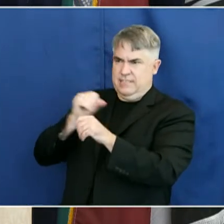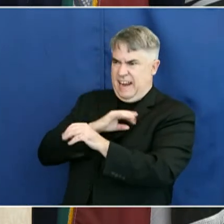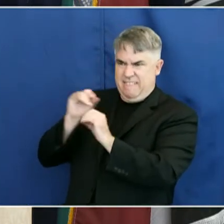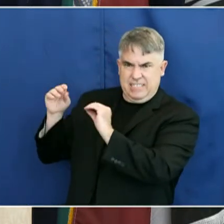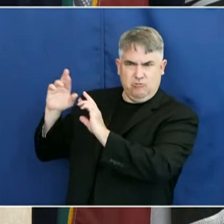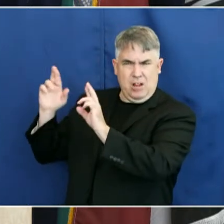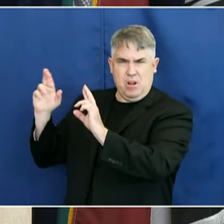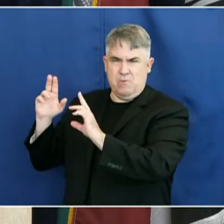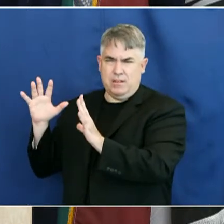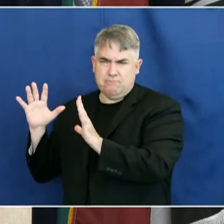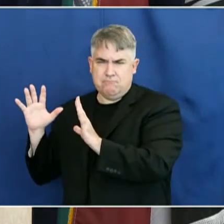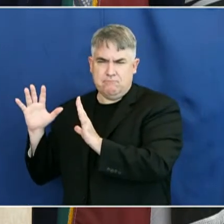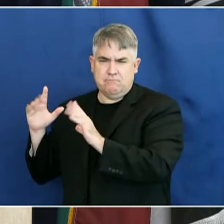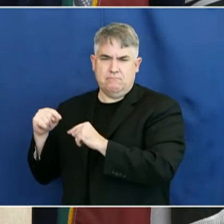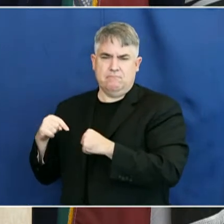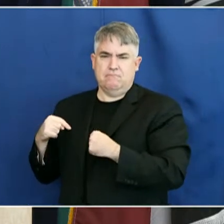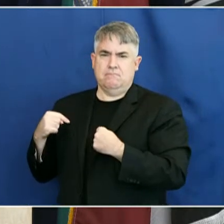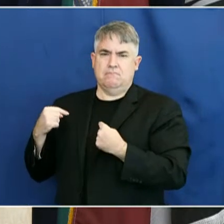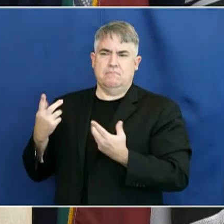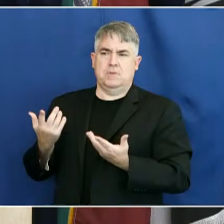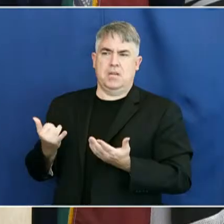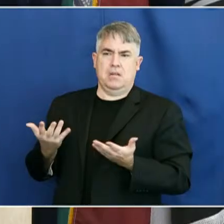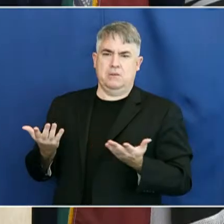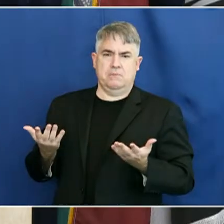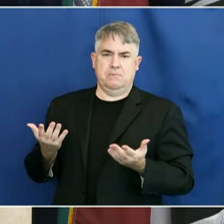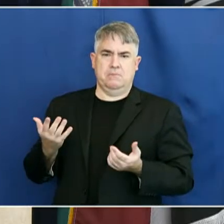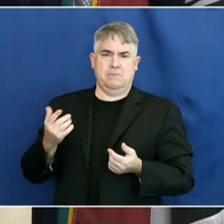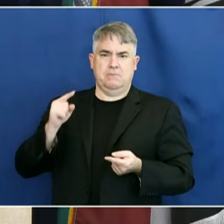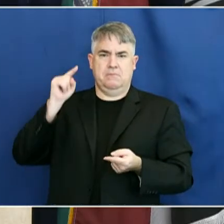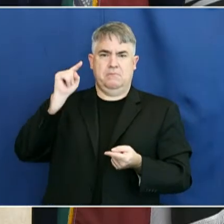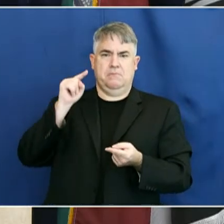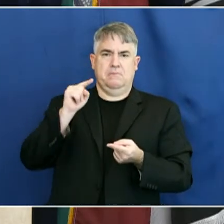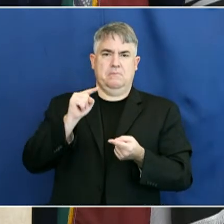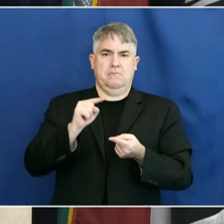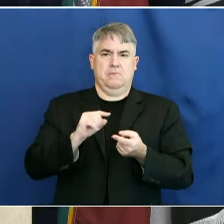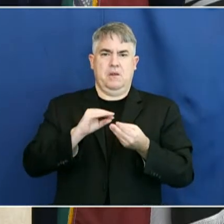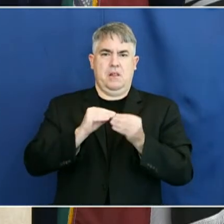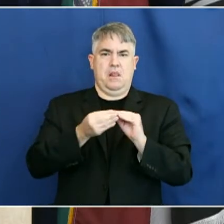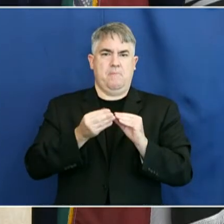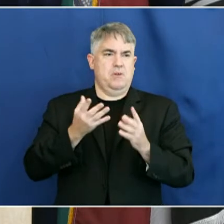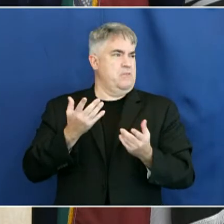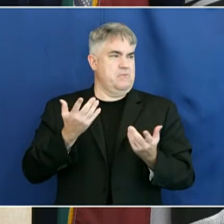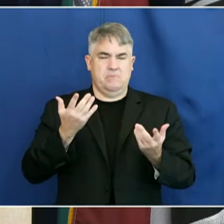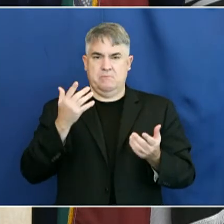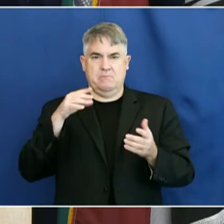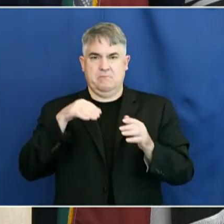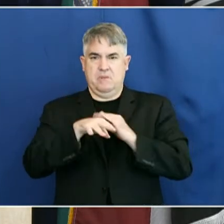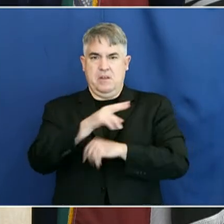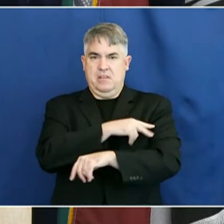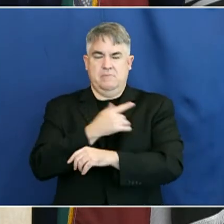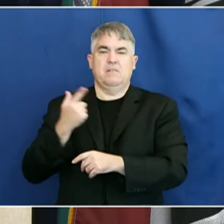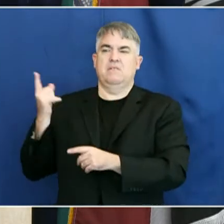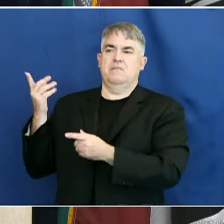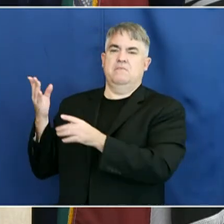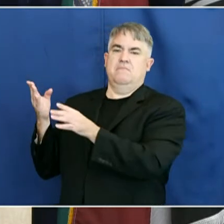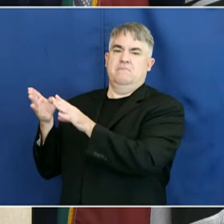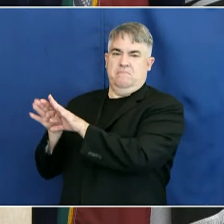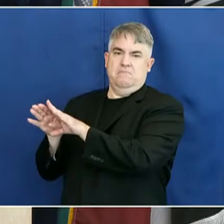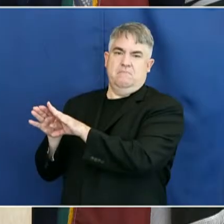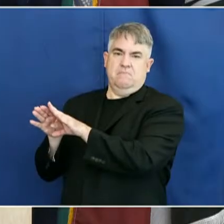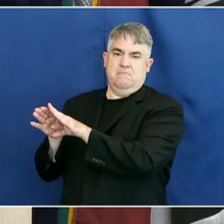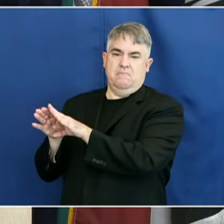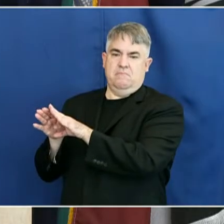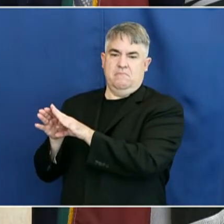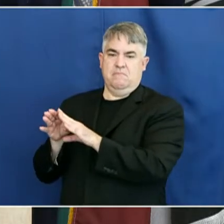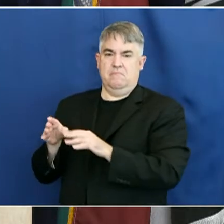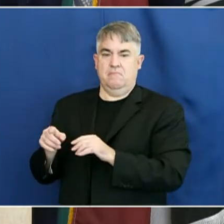to have a kind of warm shutdown of that facility. The equipment and beds will remain in storage in San